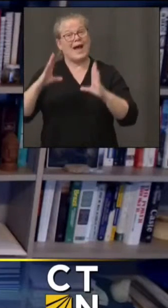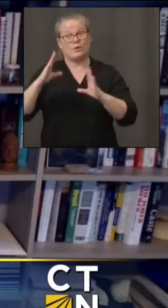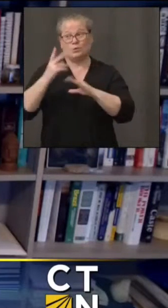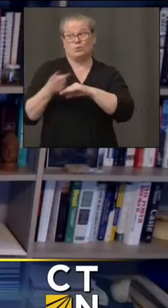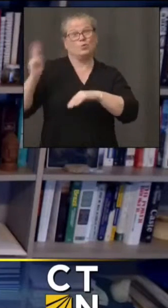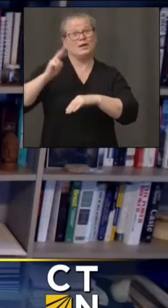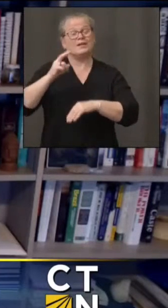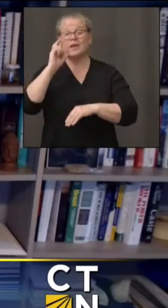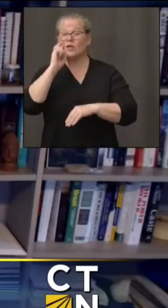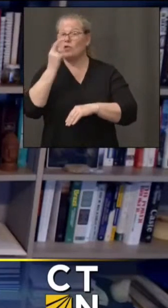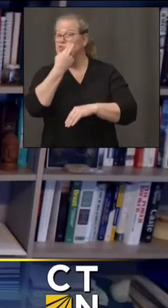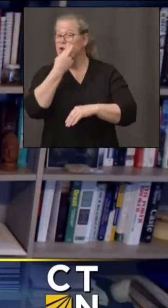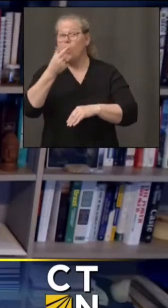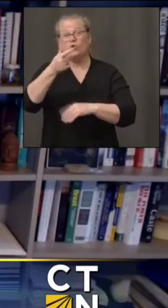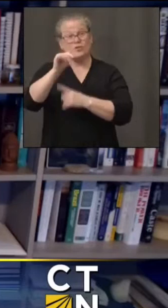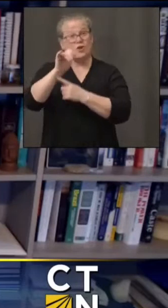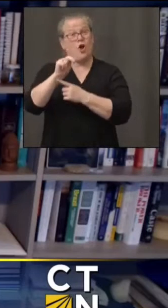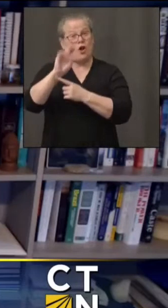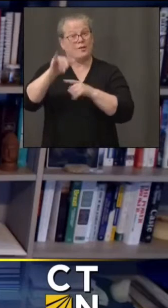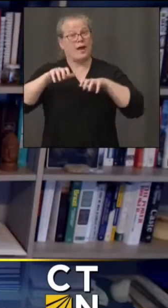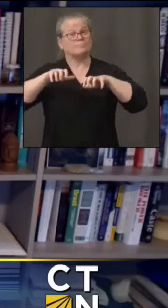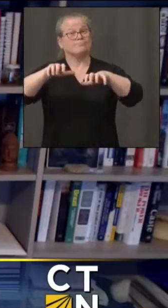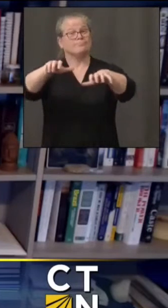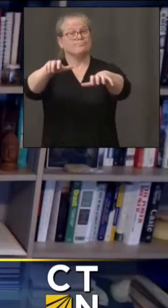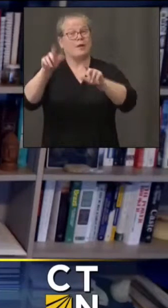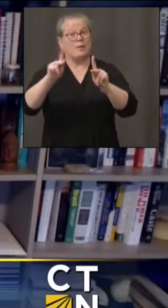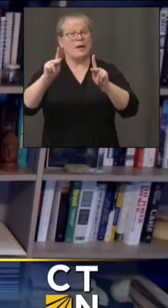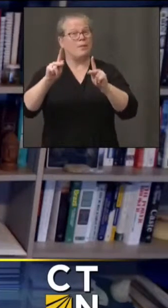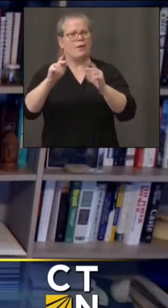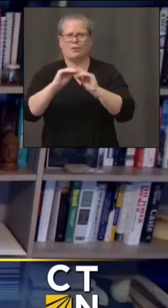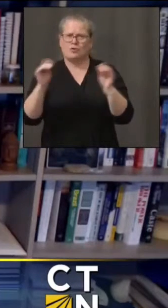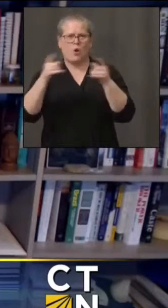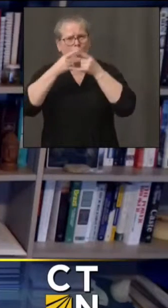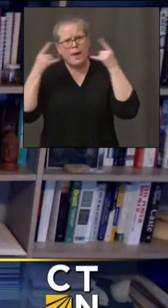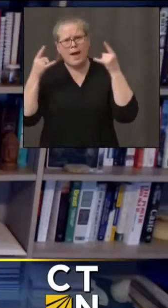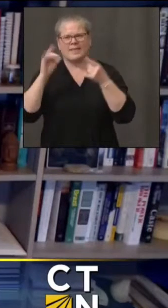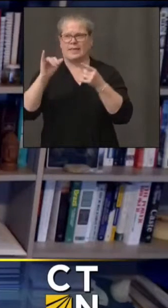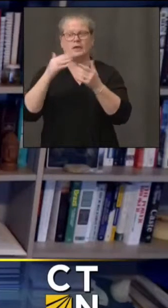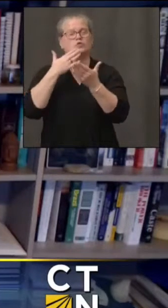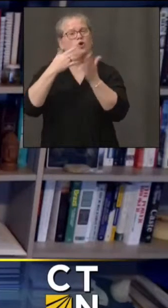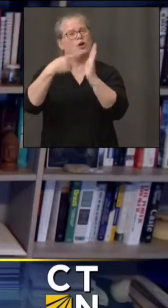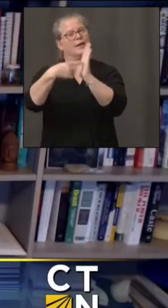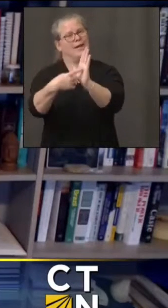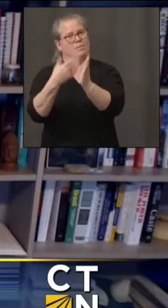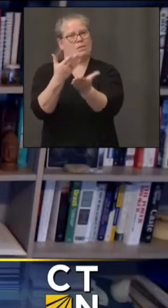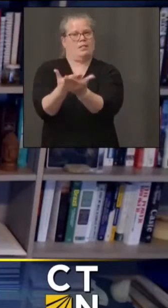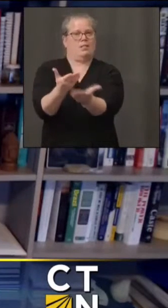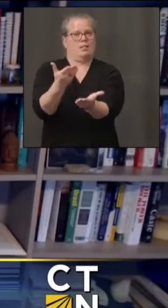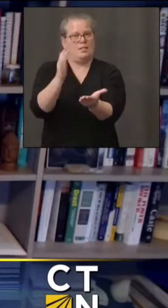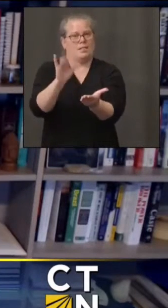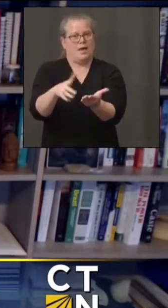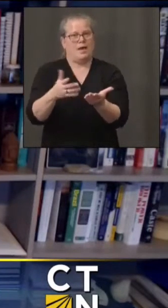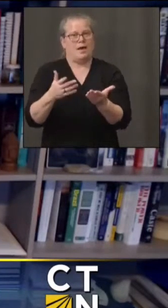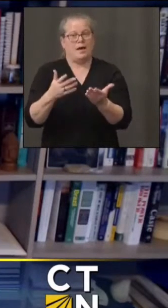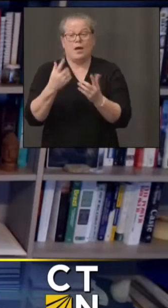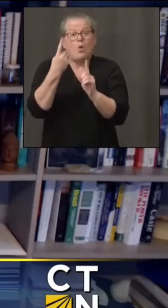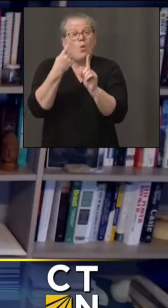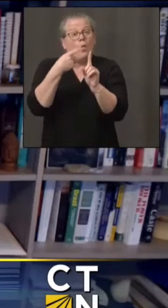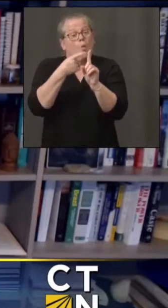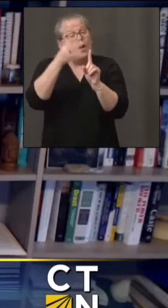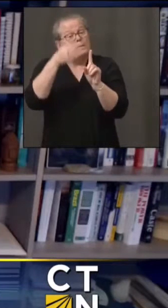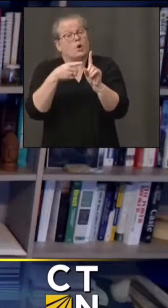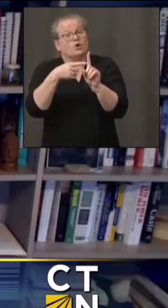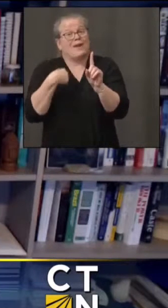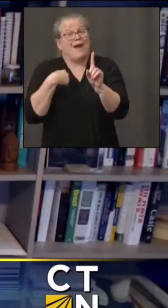event. You had a lot of people without masks, and the probability that one person there could spread to another was